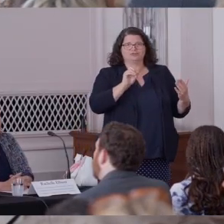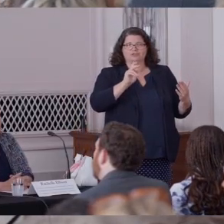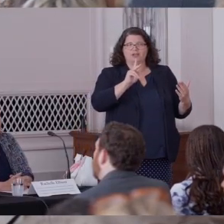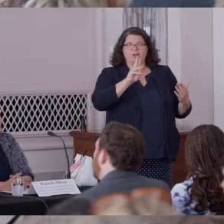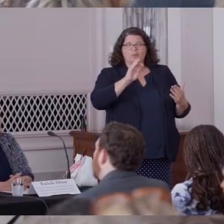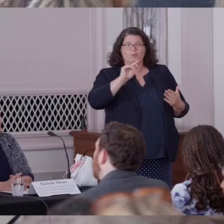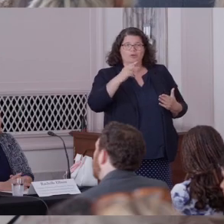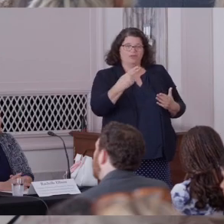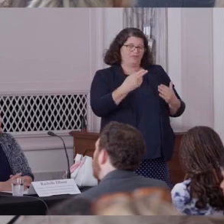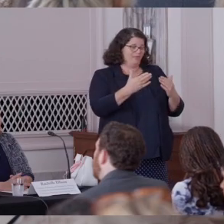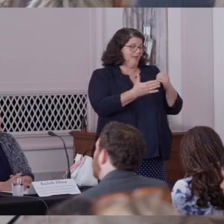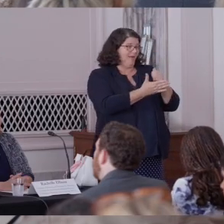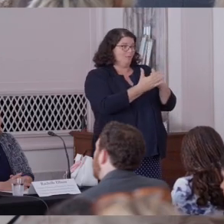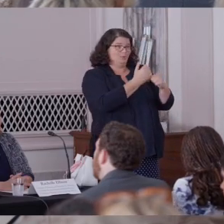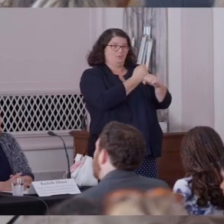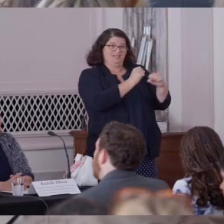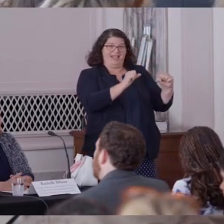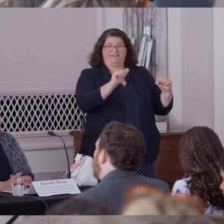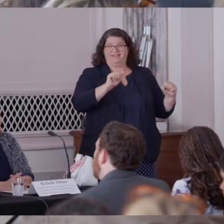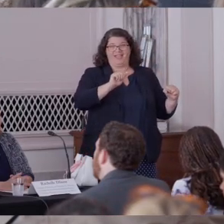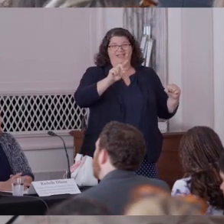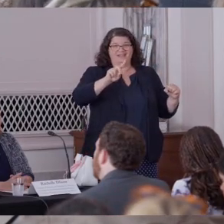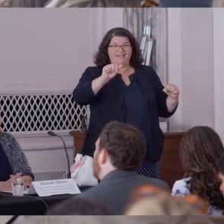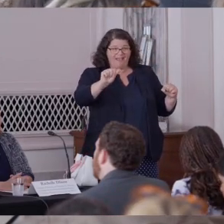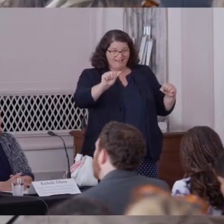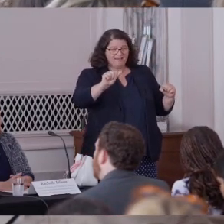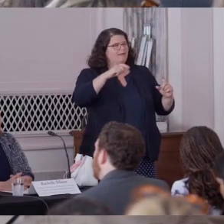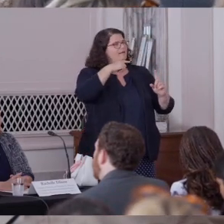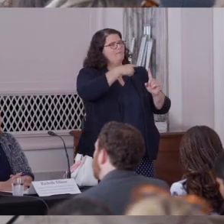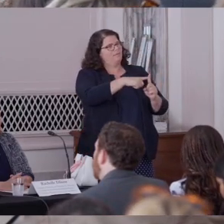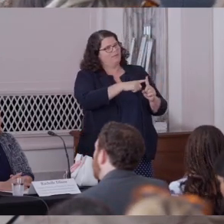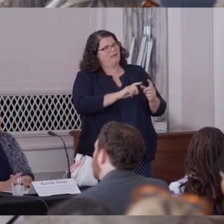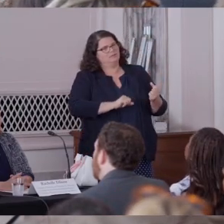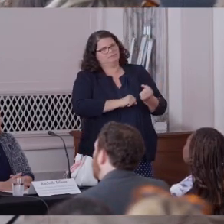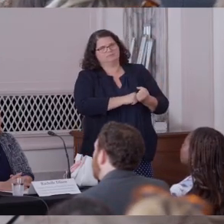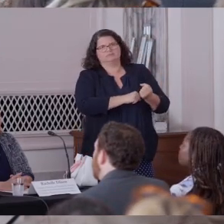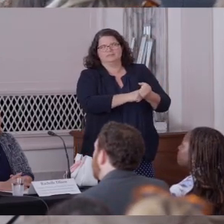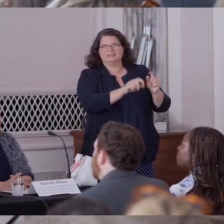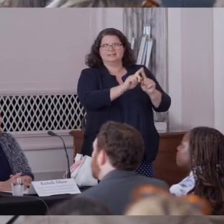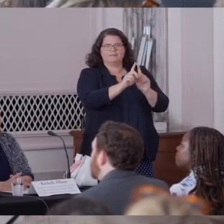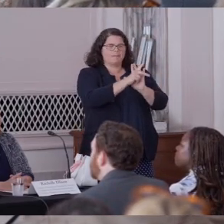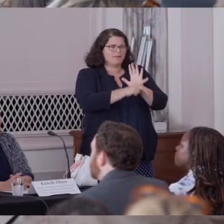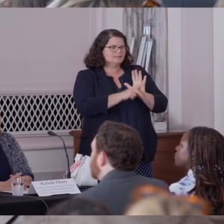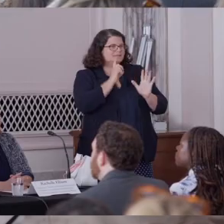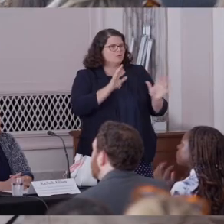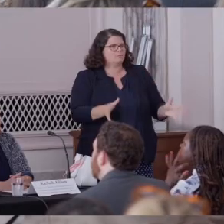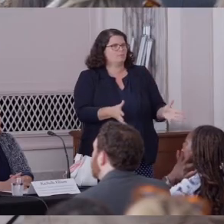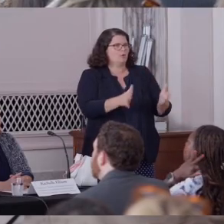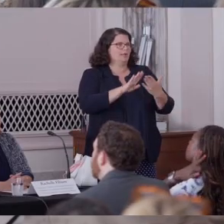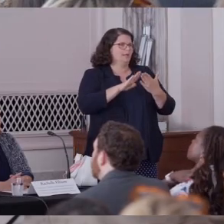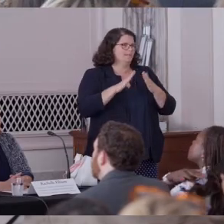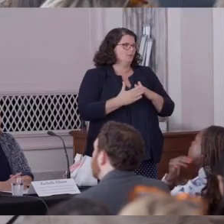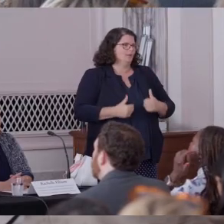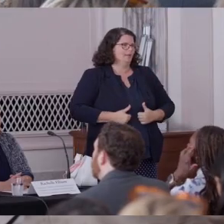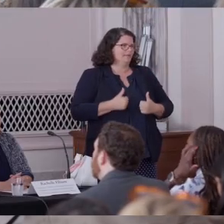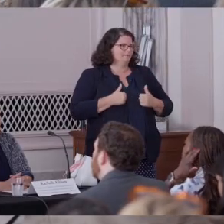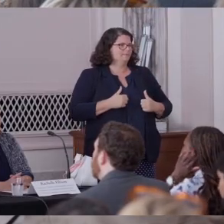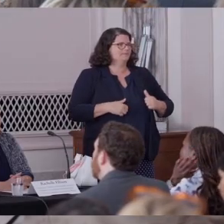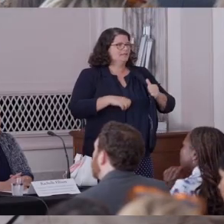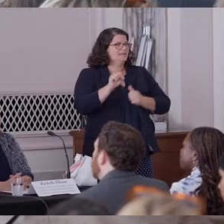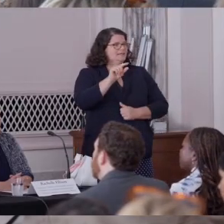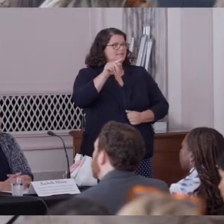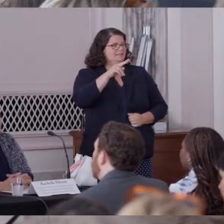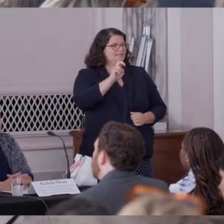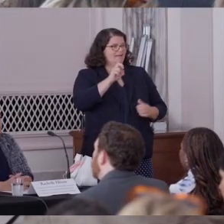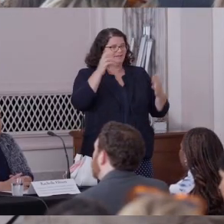for consistently advancing policies to promote community living. Stephanie is here on behalf of Senator